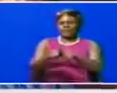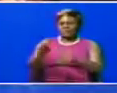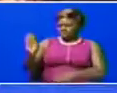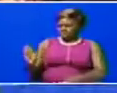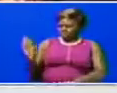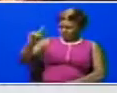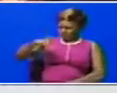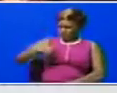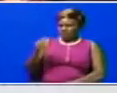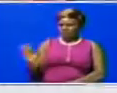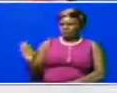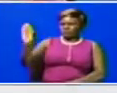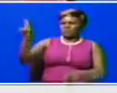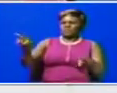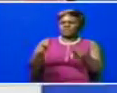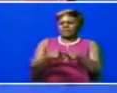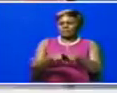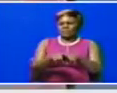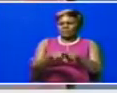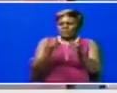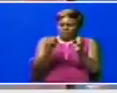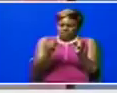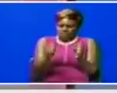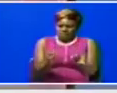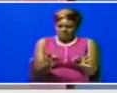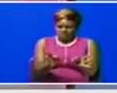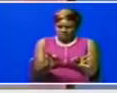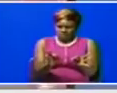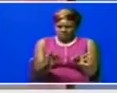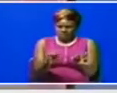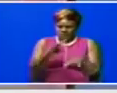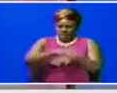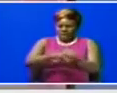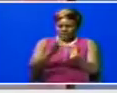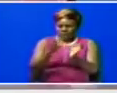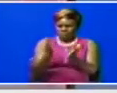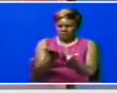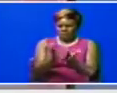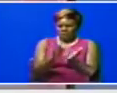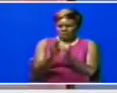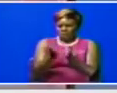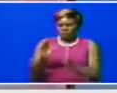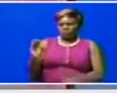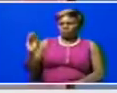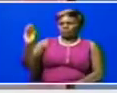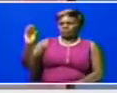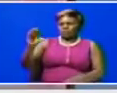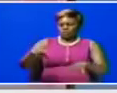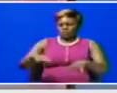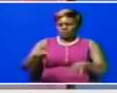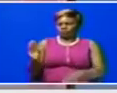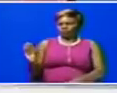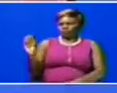Wakiapisha, tunaapisha. Even if he was to take a Bible and be sworn in by another person and take